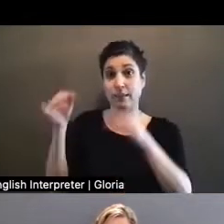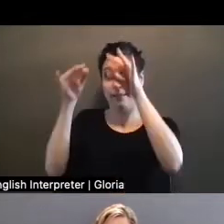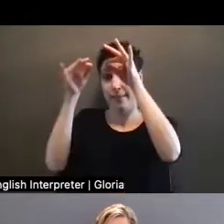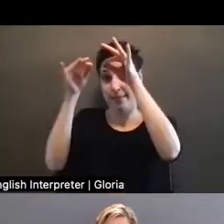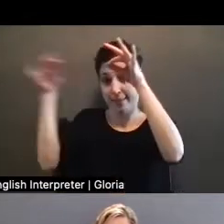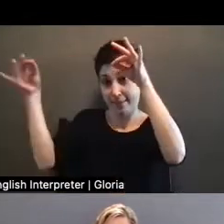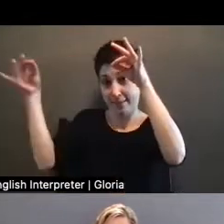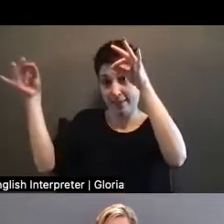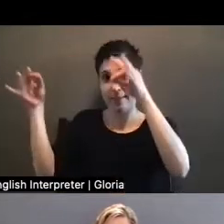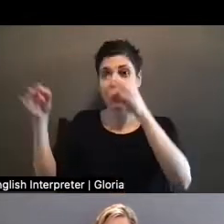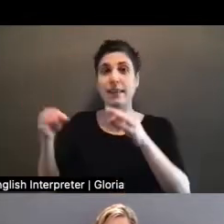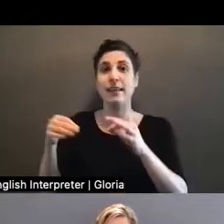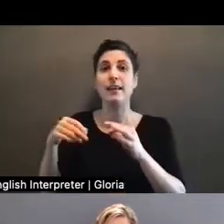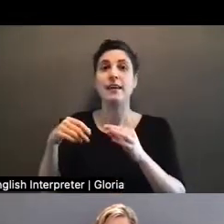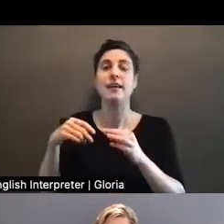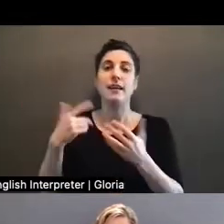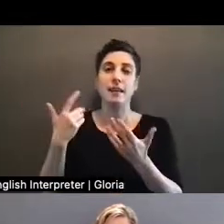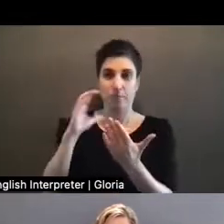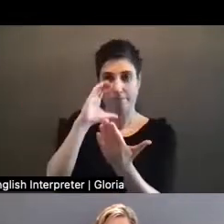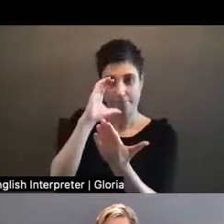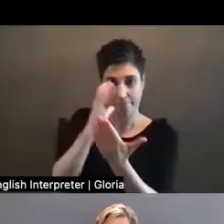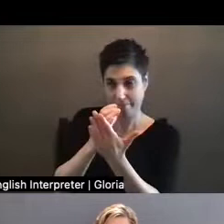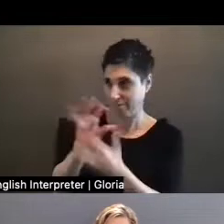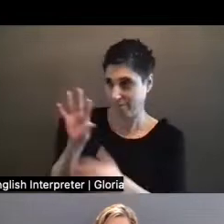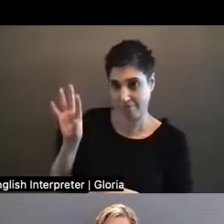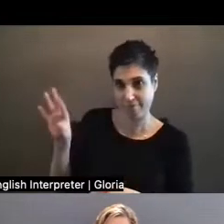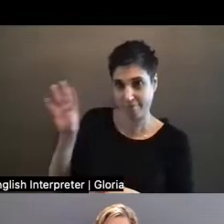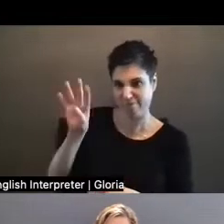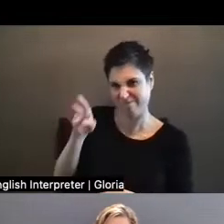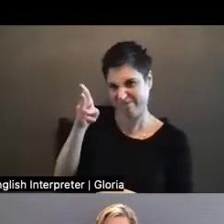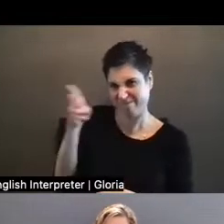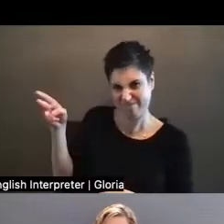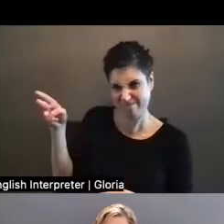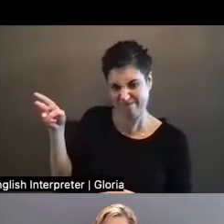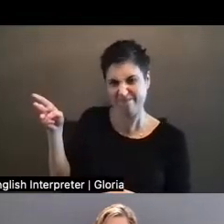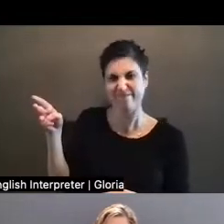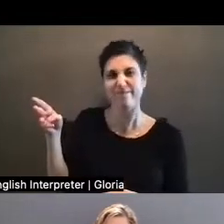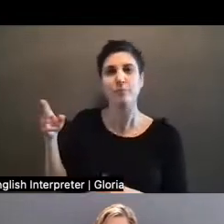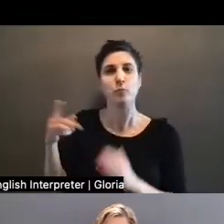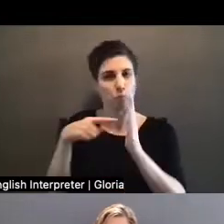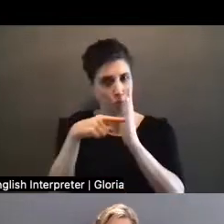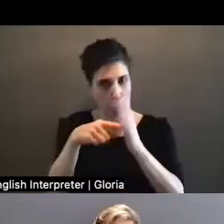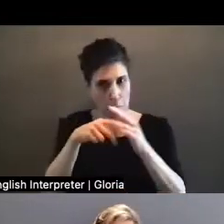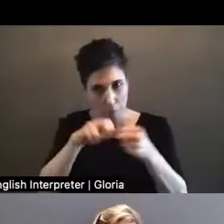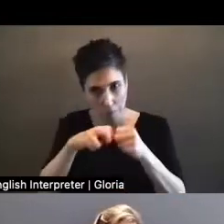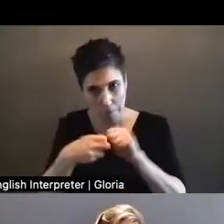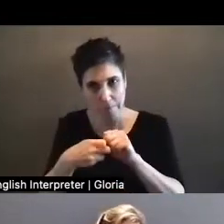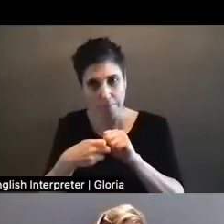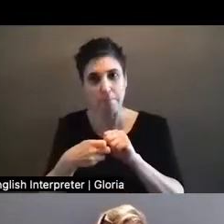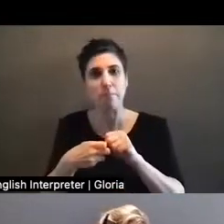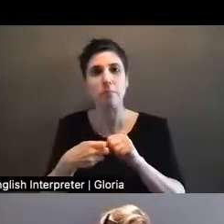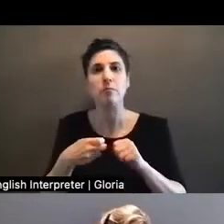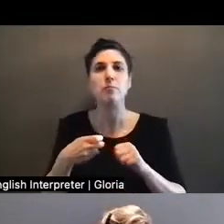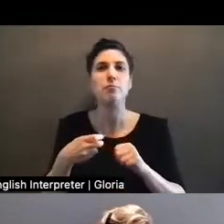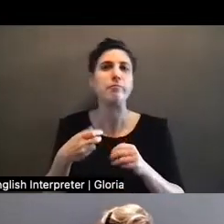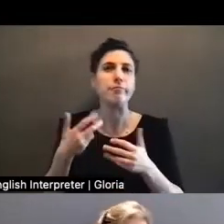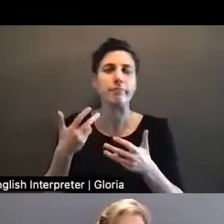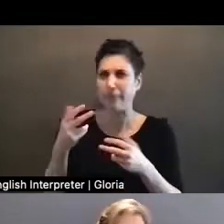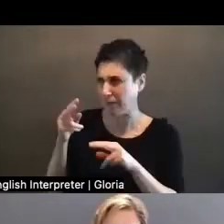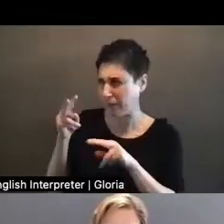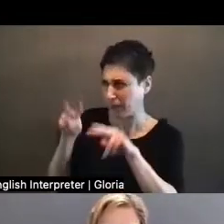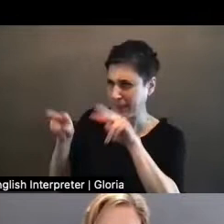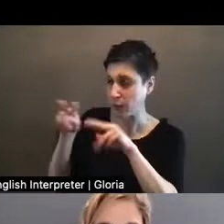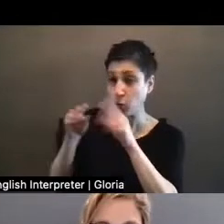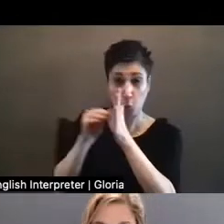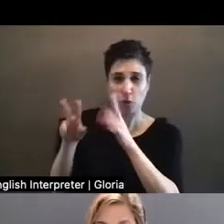representation of the problem. First, they would have to figure out, okay, what type of problem is it?